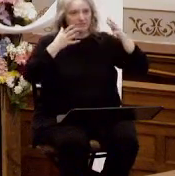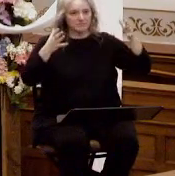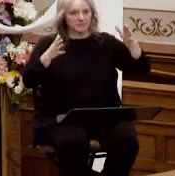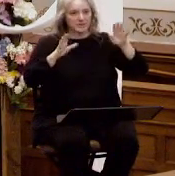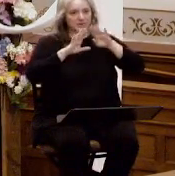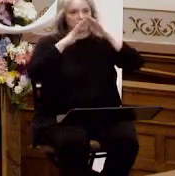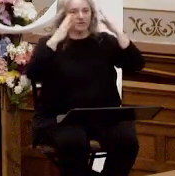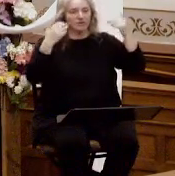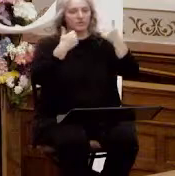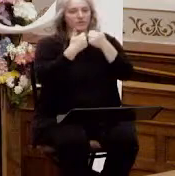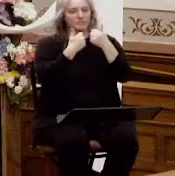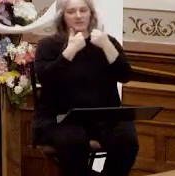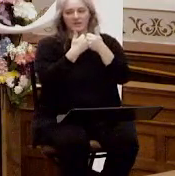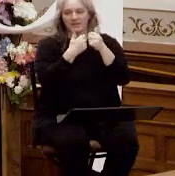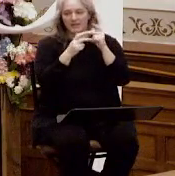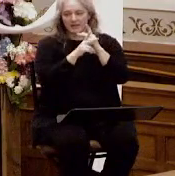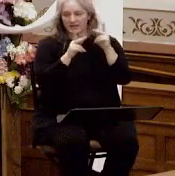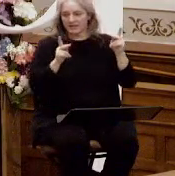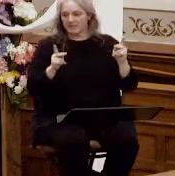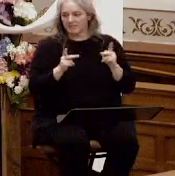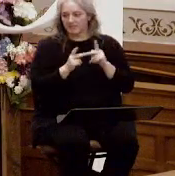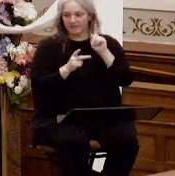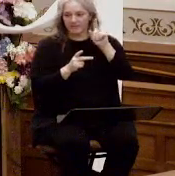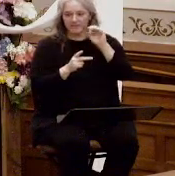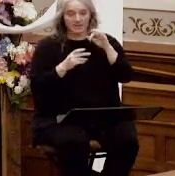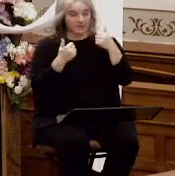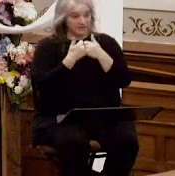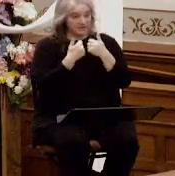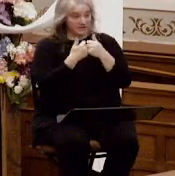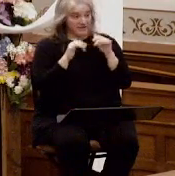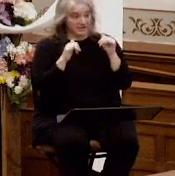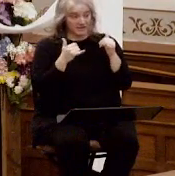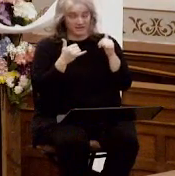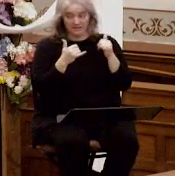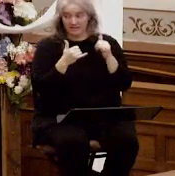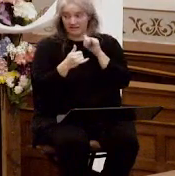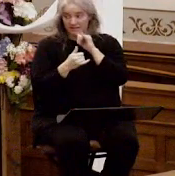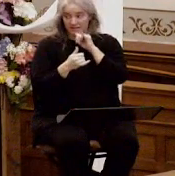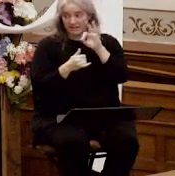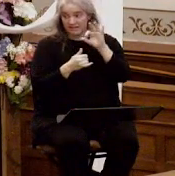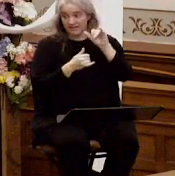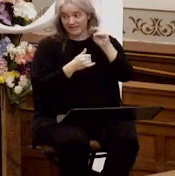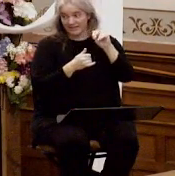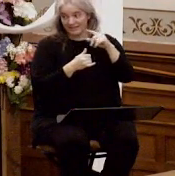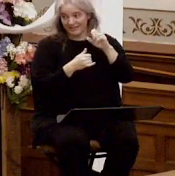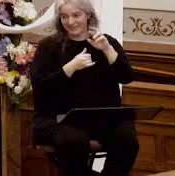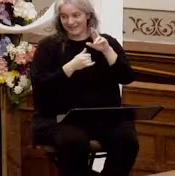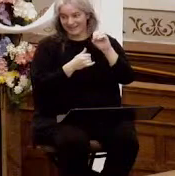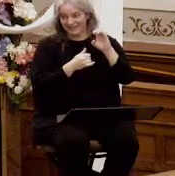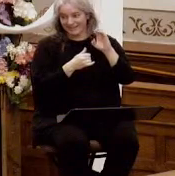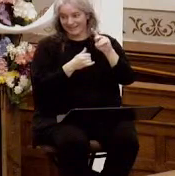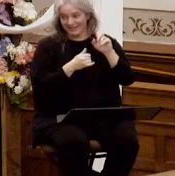games area. And one of the games they play is finger rockets.